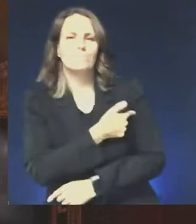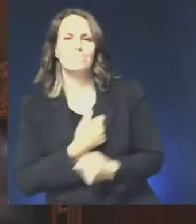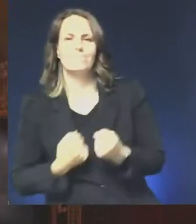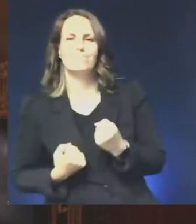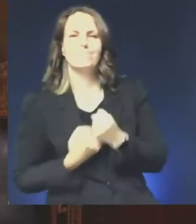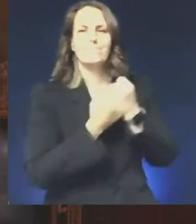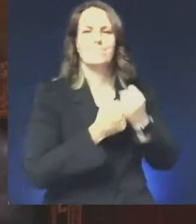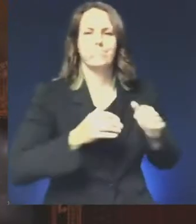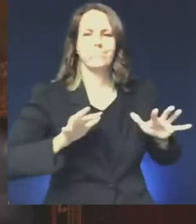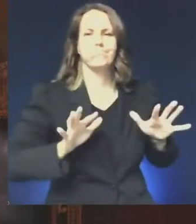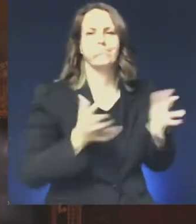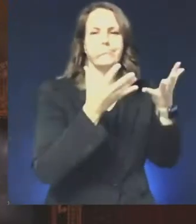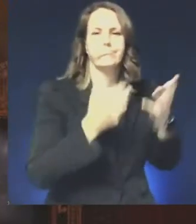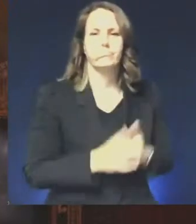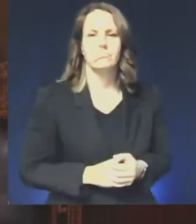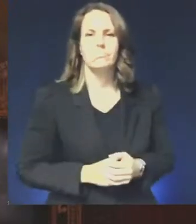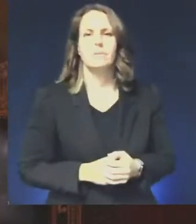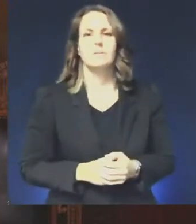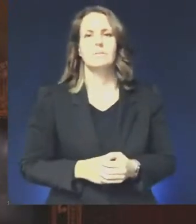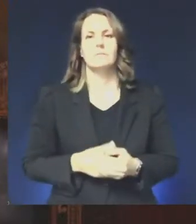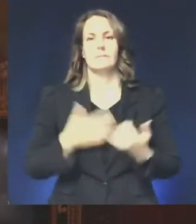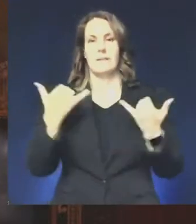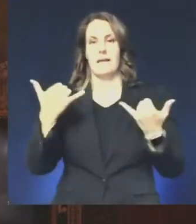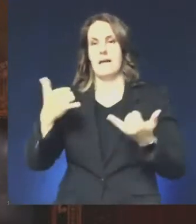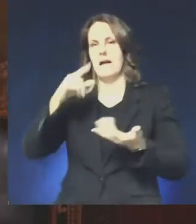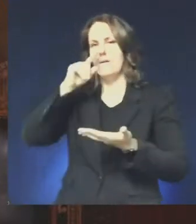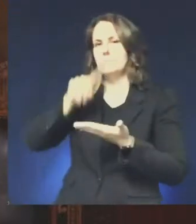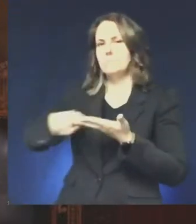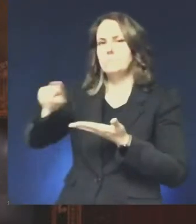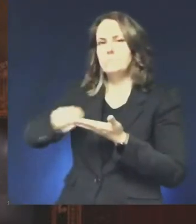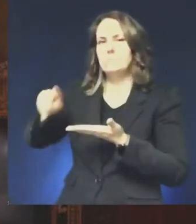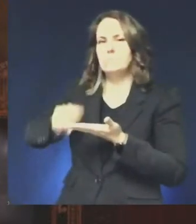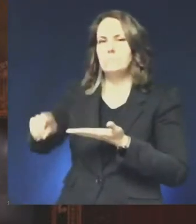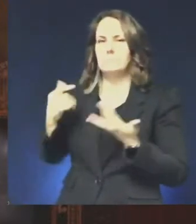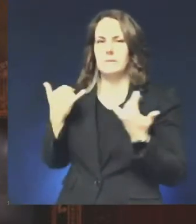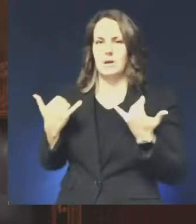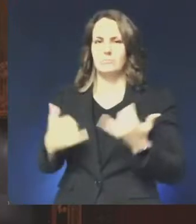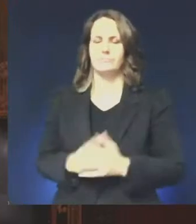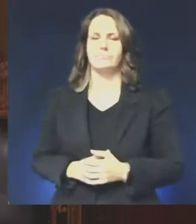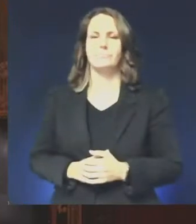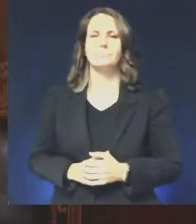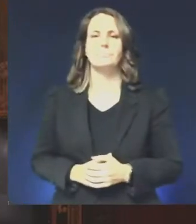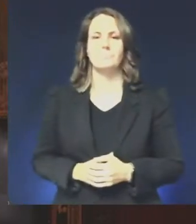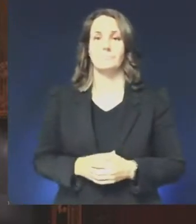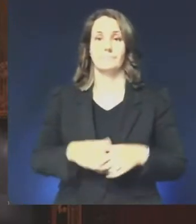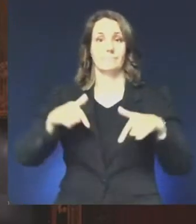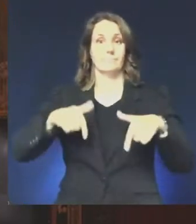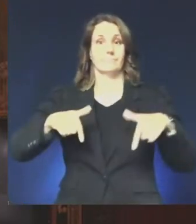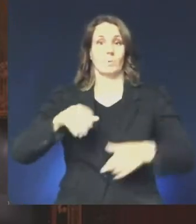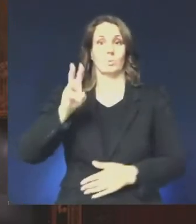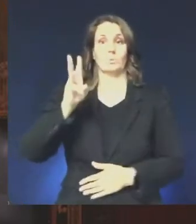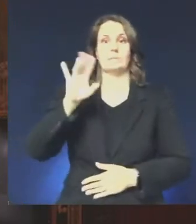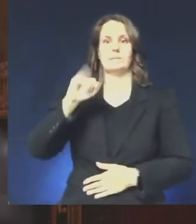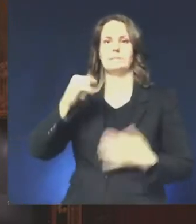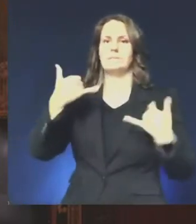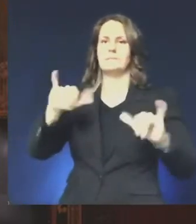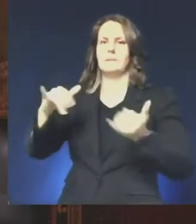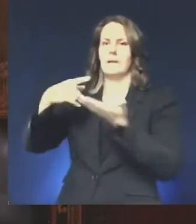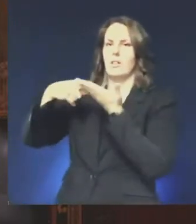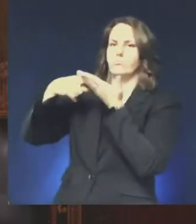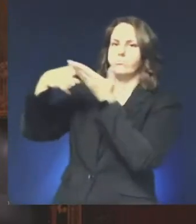federal partners that there may be a change in the recommendations about the vaccine schedule related to third